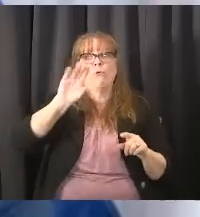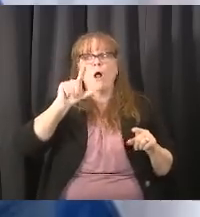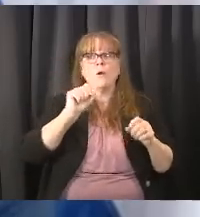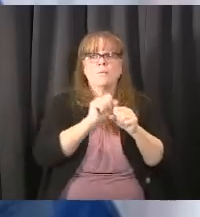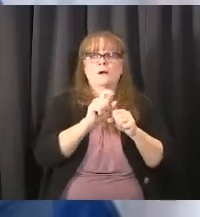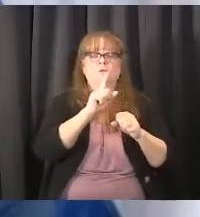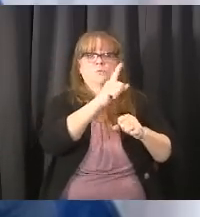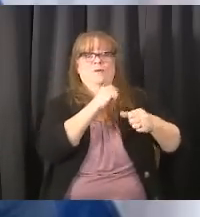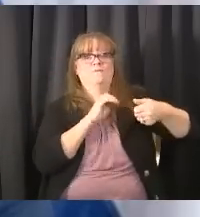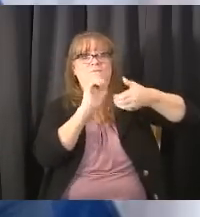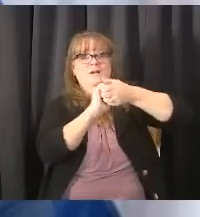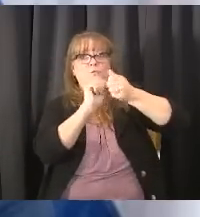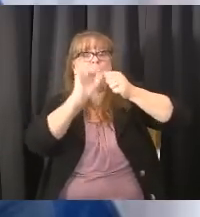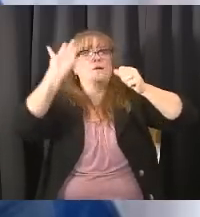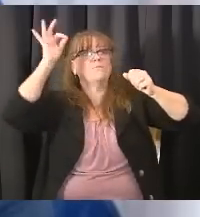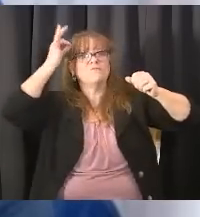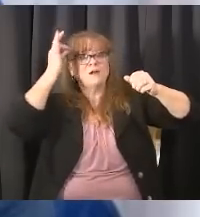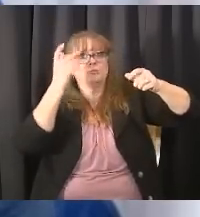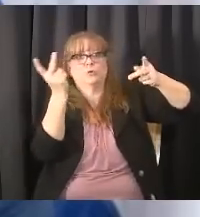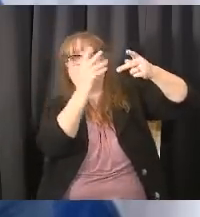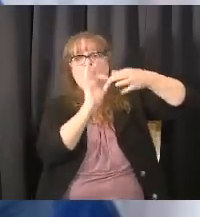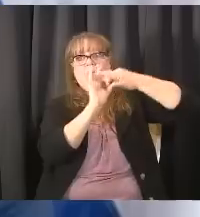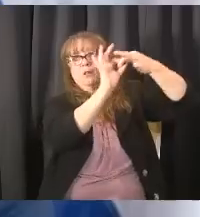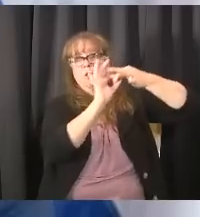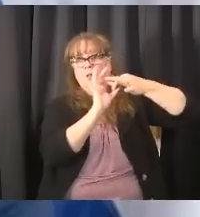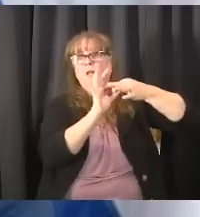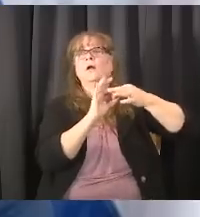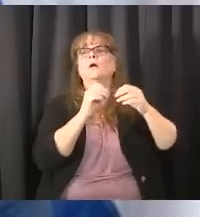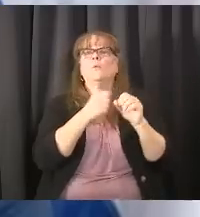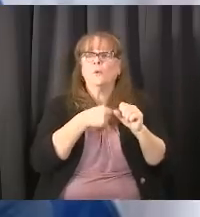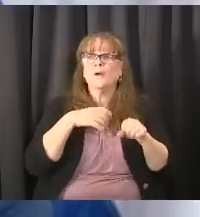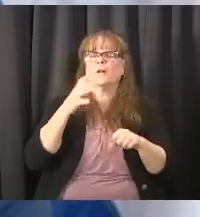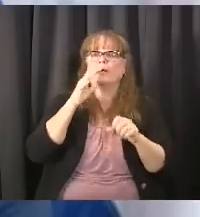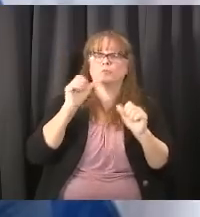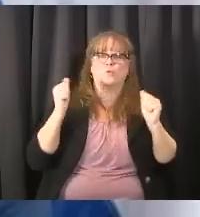protect our Constitution and protect the state of Colorado.